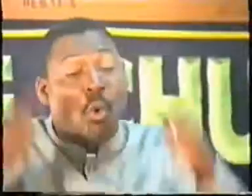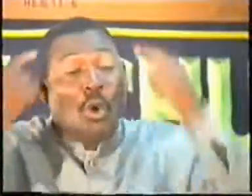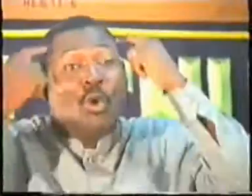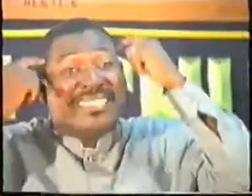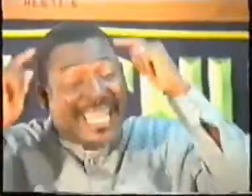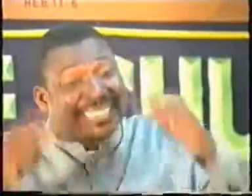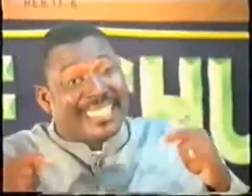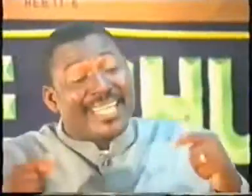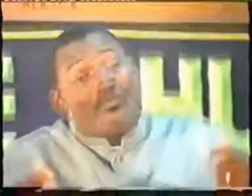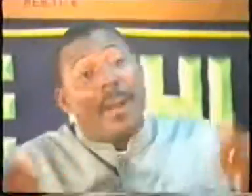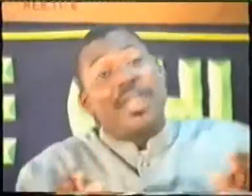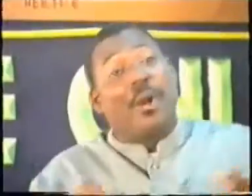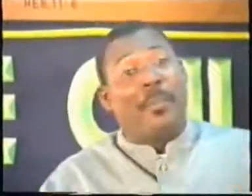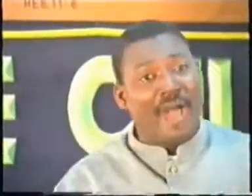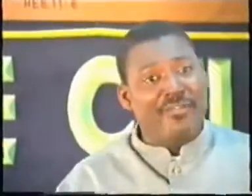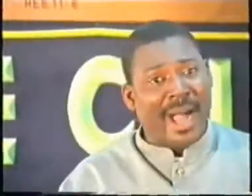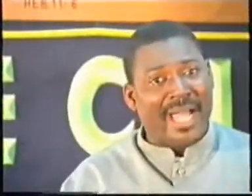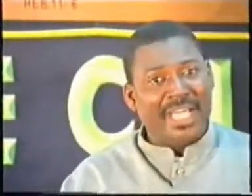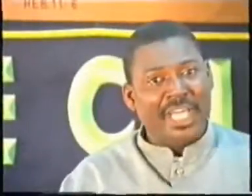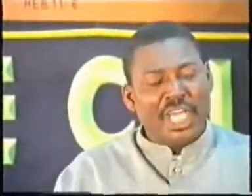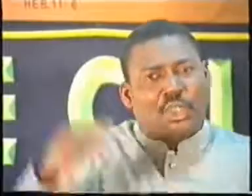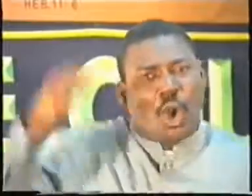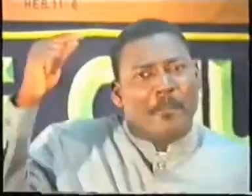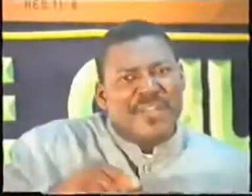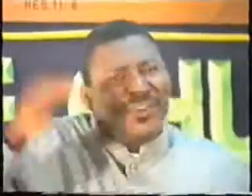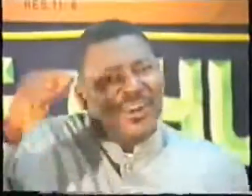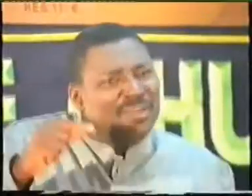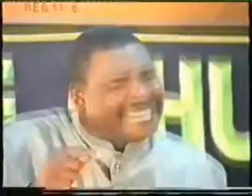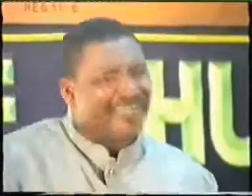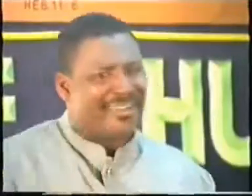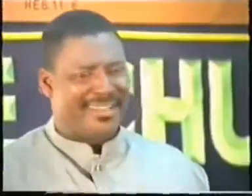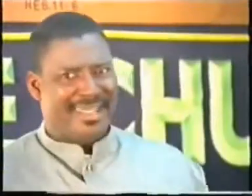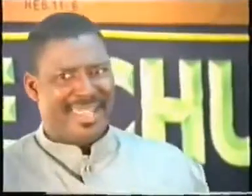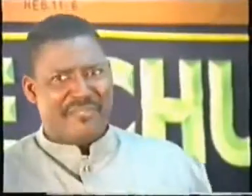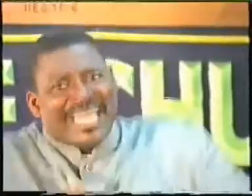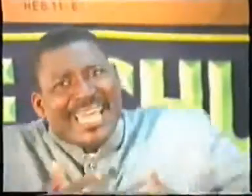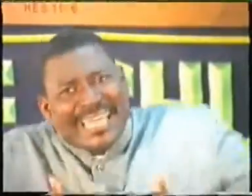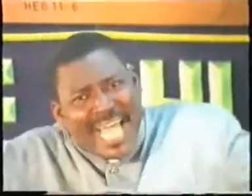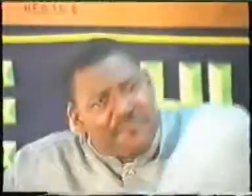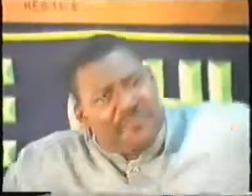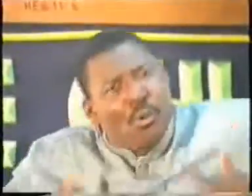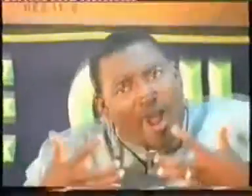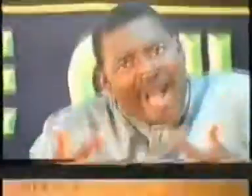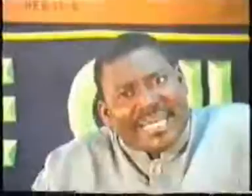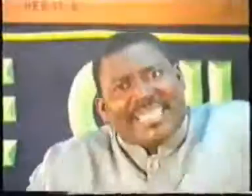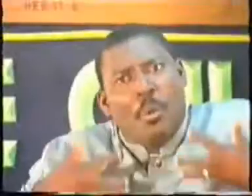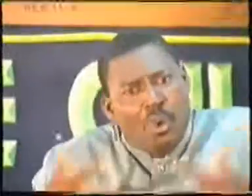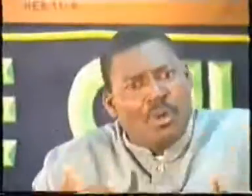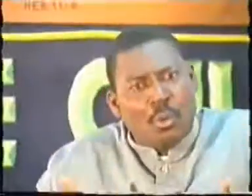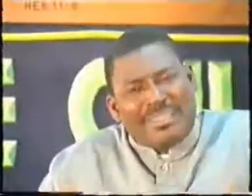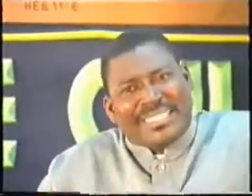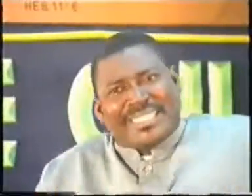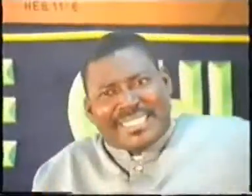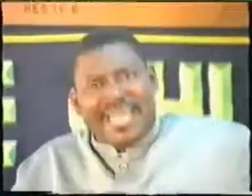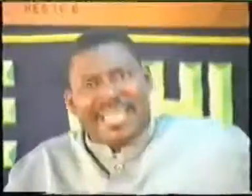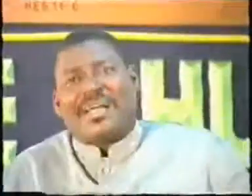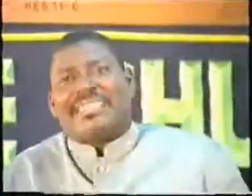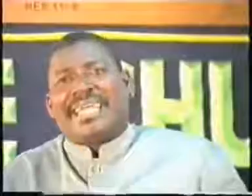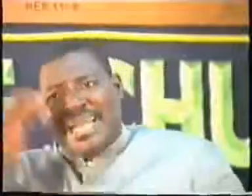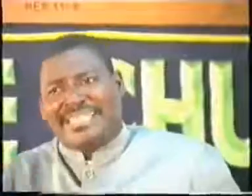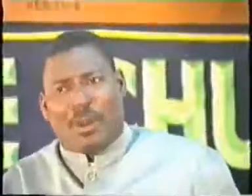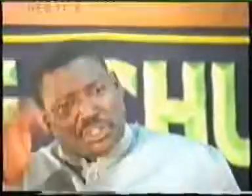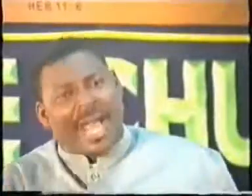yono, wo good intention. So obama wo nyangupo ejuma. It should be voluntary. Jasa yadia if you want kasa umu, what's not say